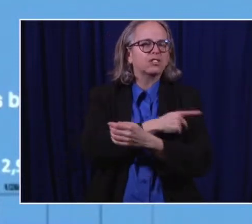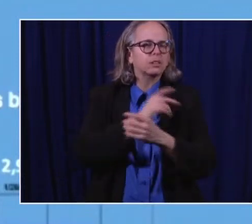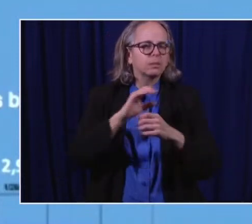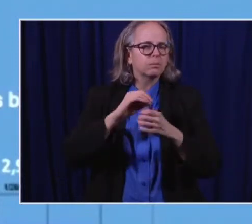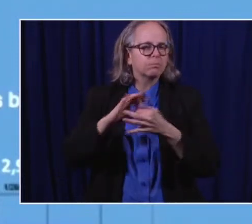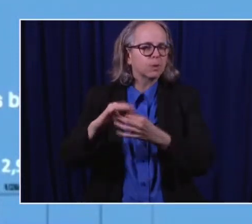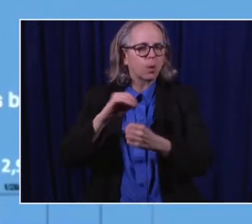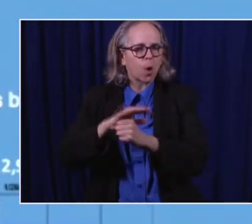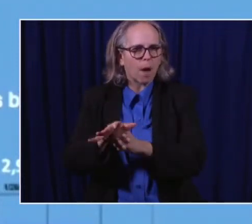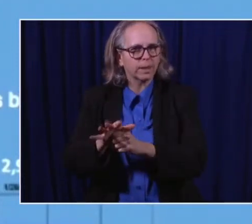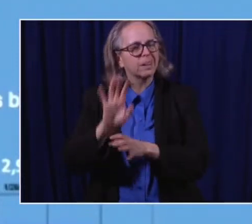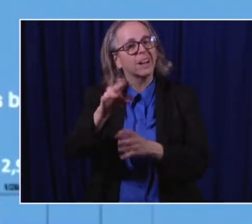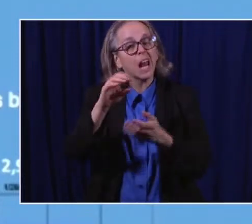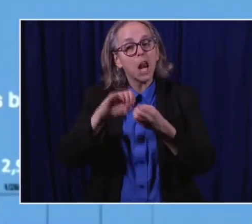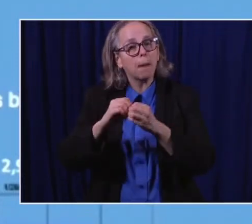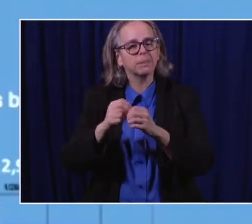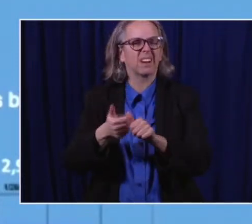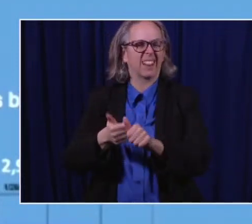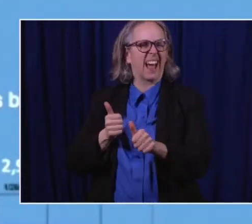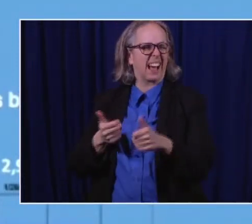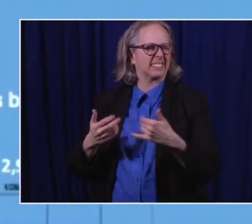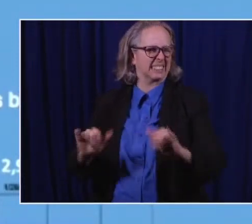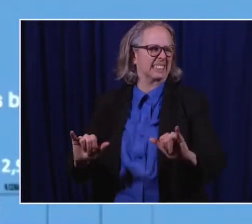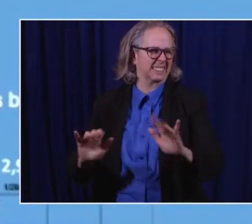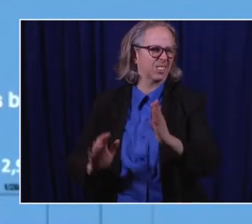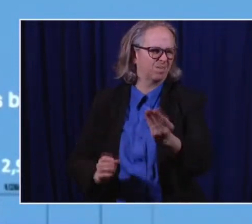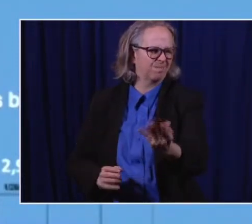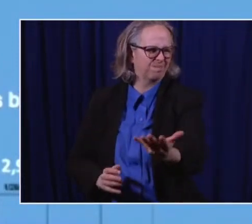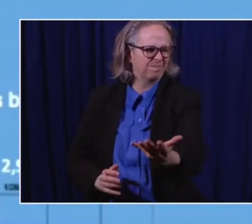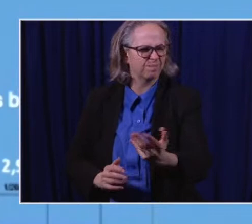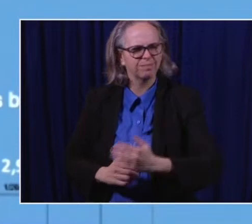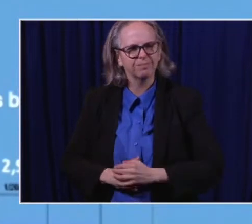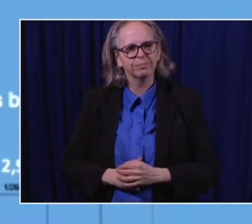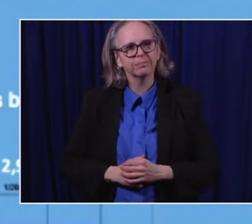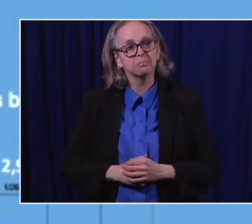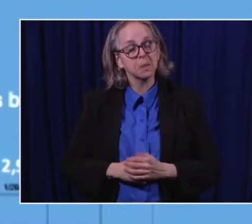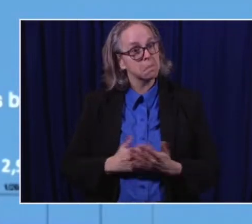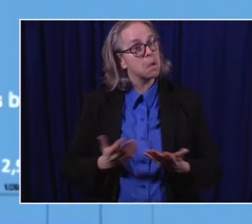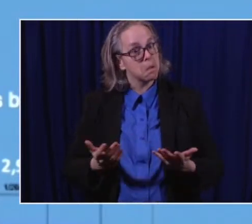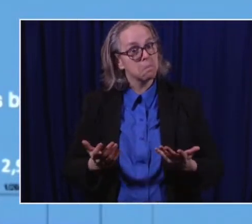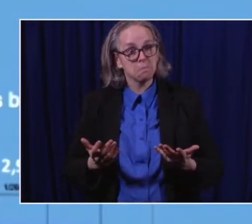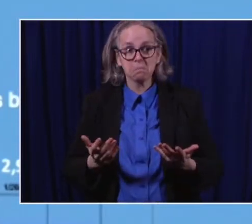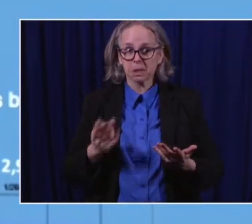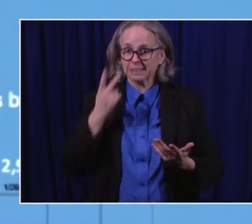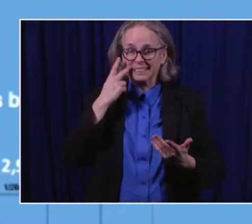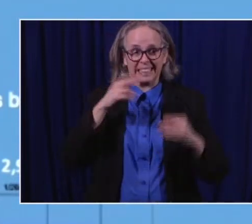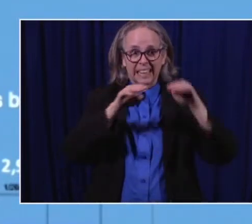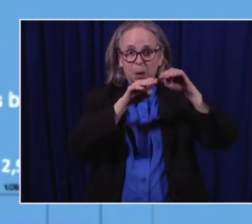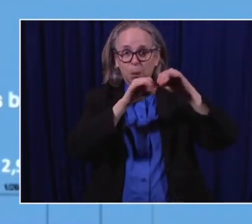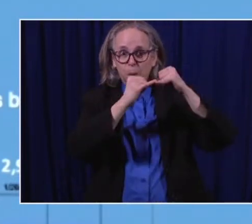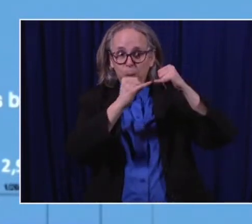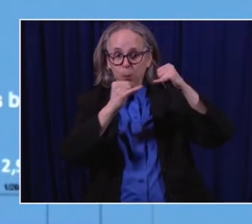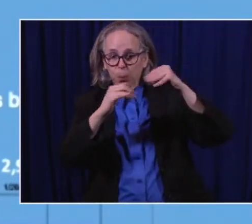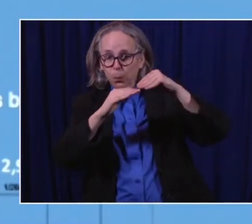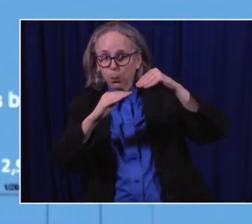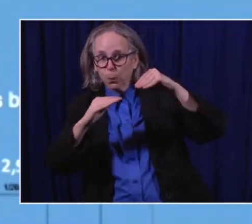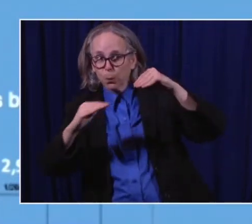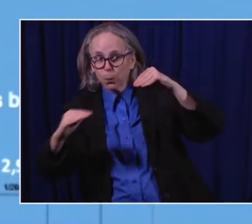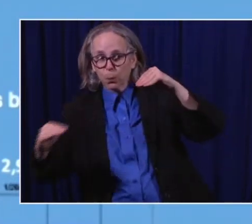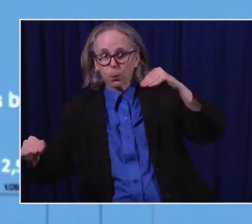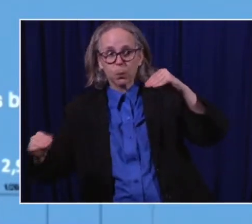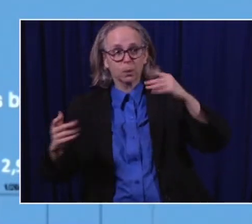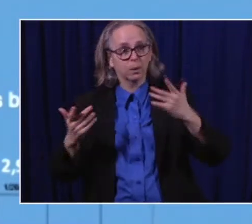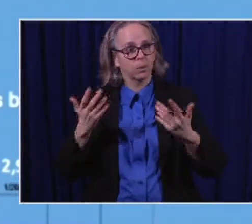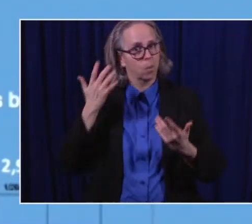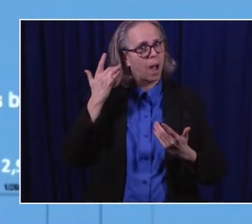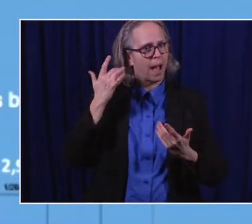comes up very late, but it is obviously a hard number. No one goes into a hospital with